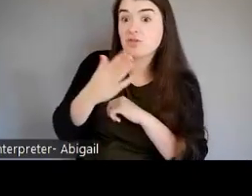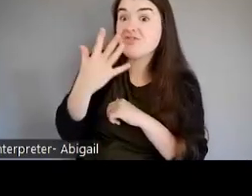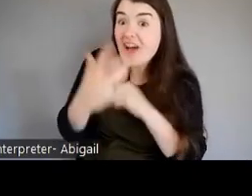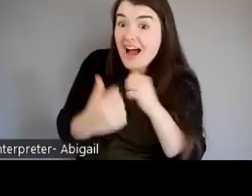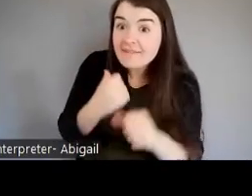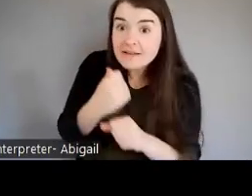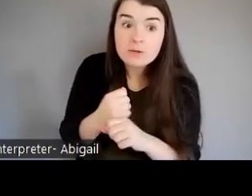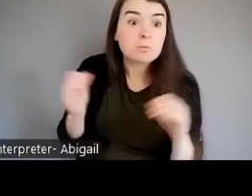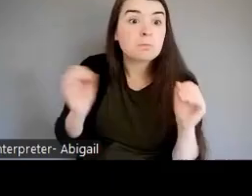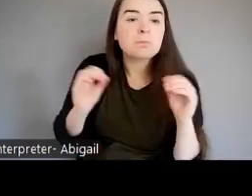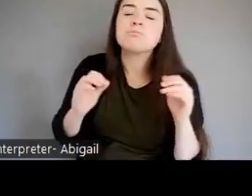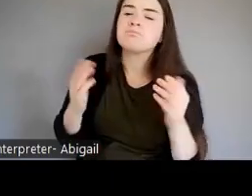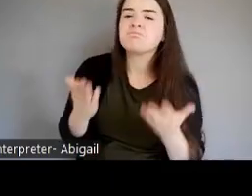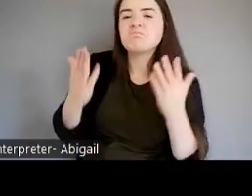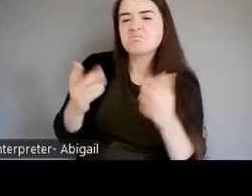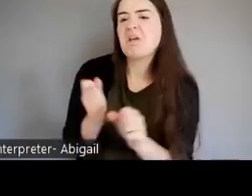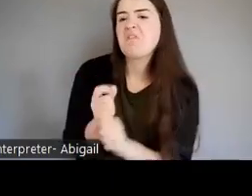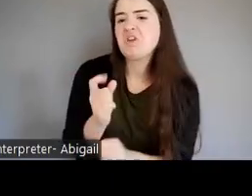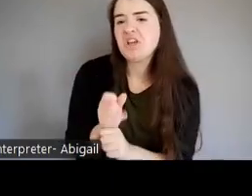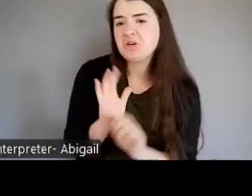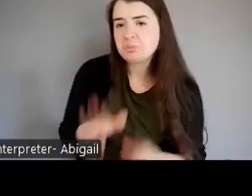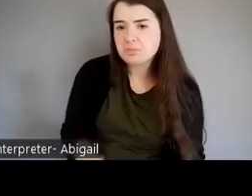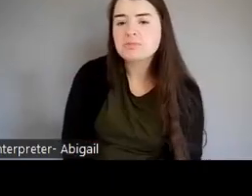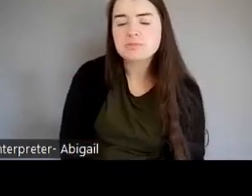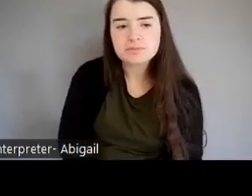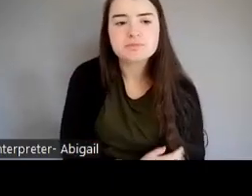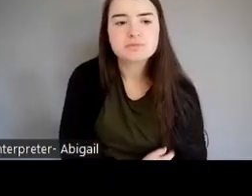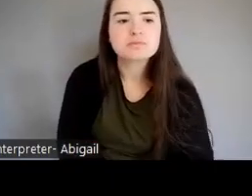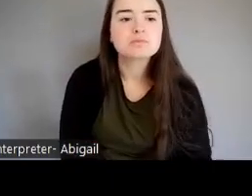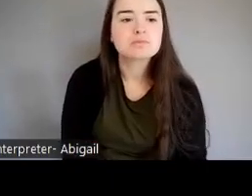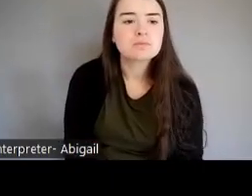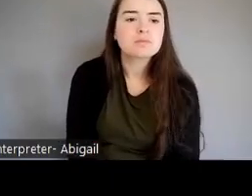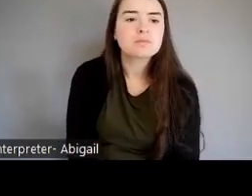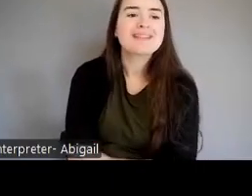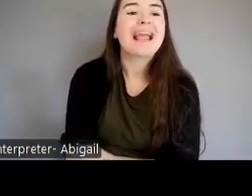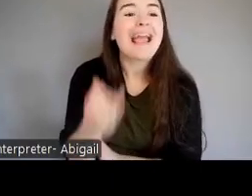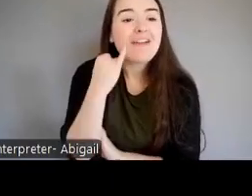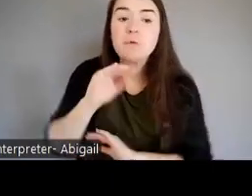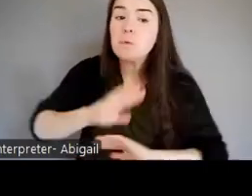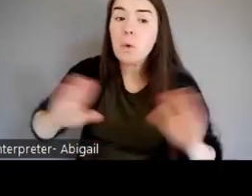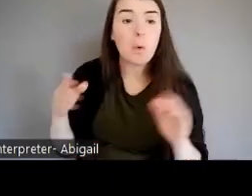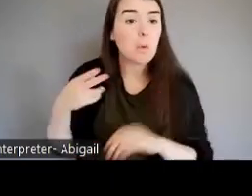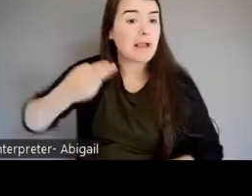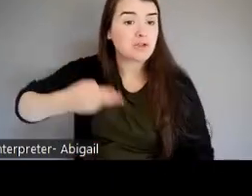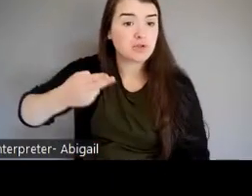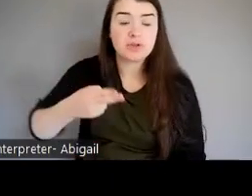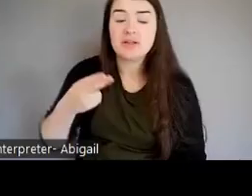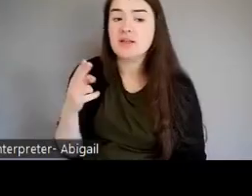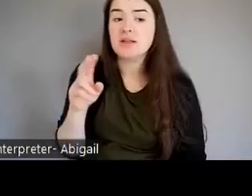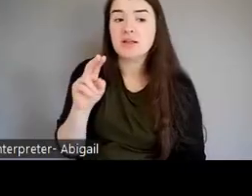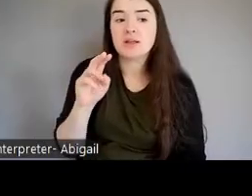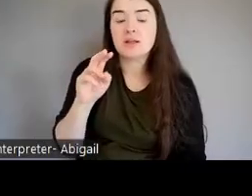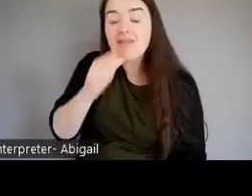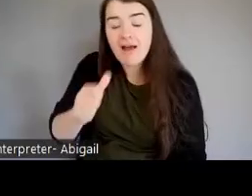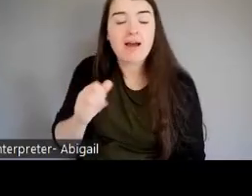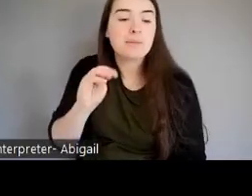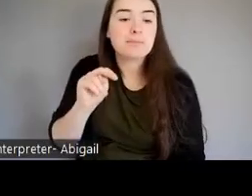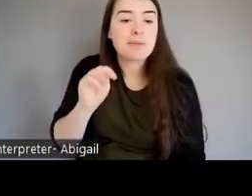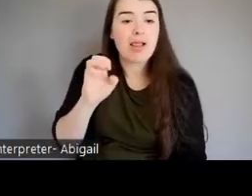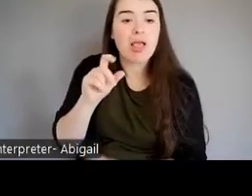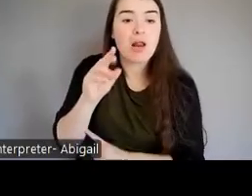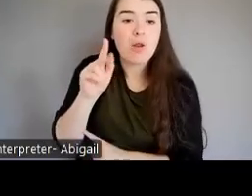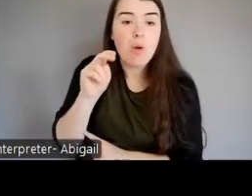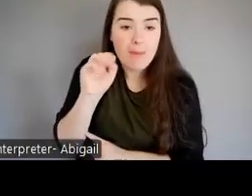you notice a new spot of concern. For non-melanoma skin cancer history, again, I'm focusing on the most common two, basal cell carcinoma and squamous